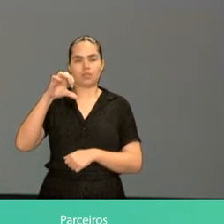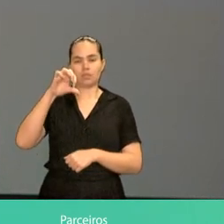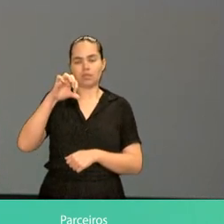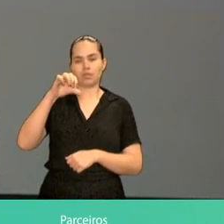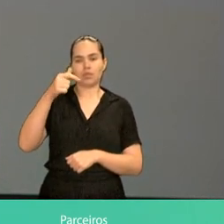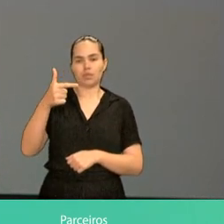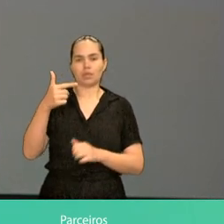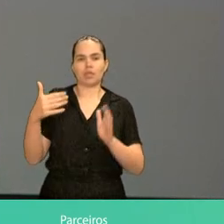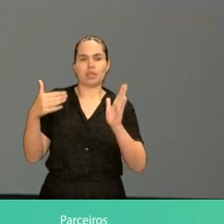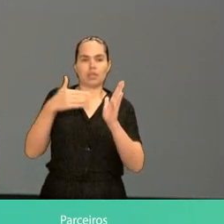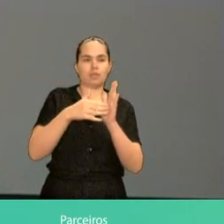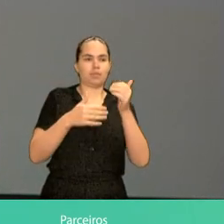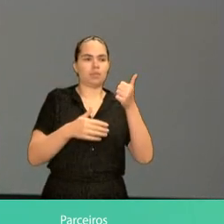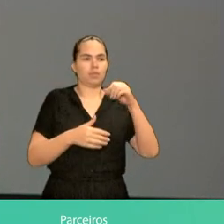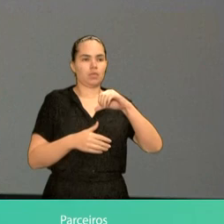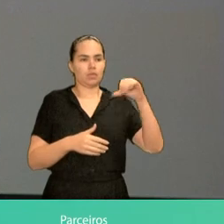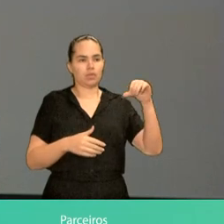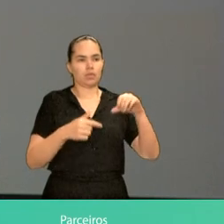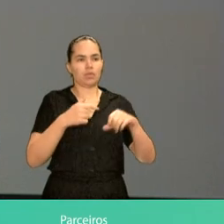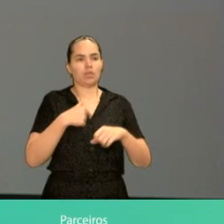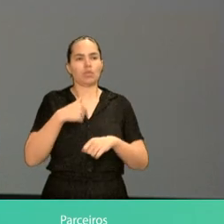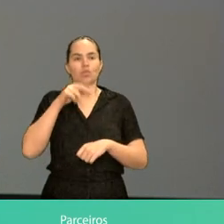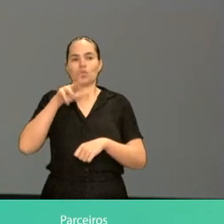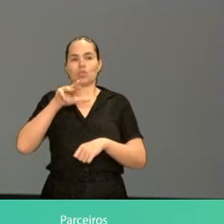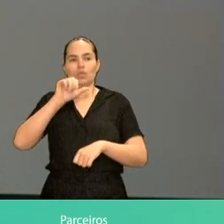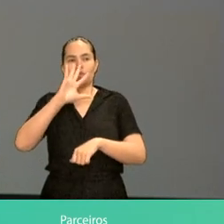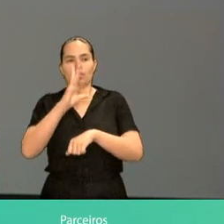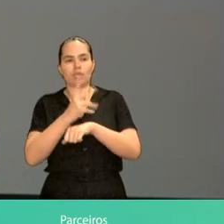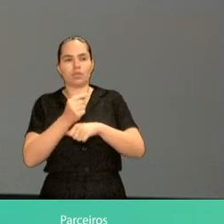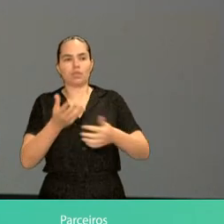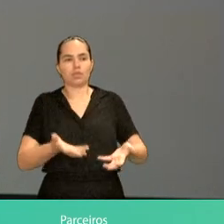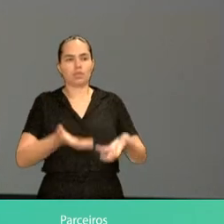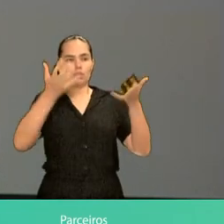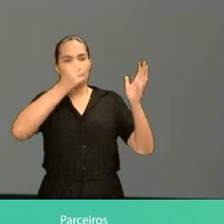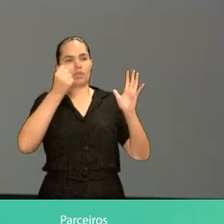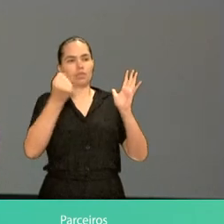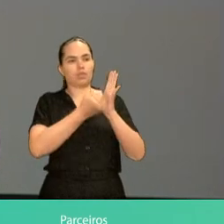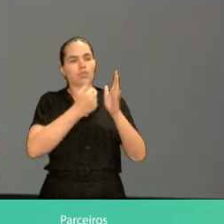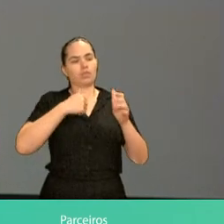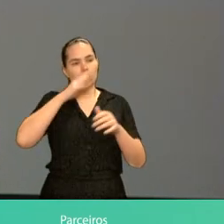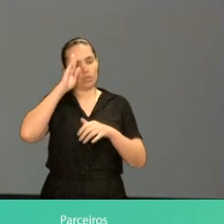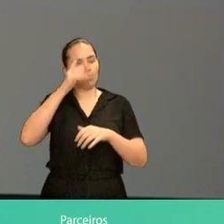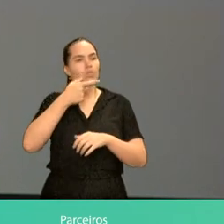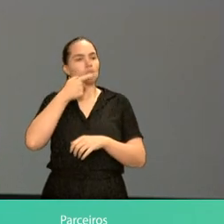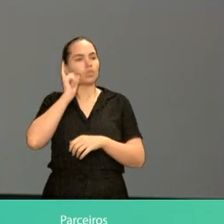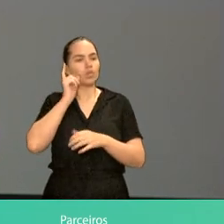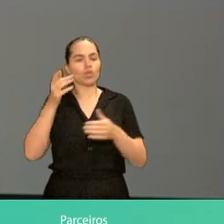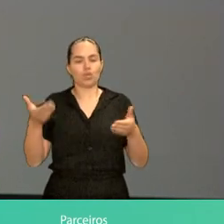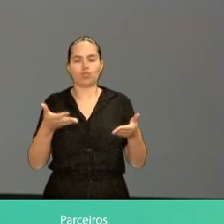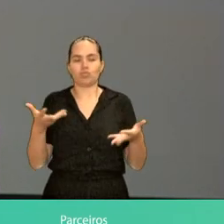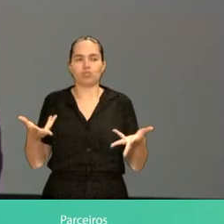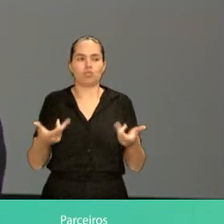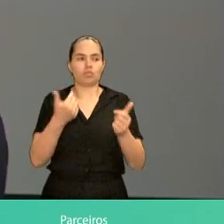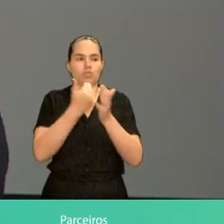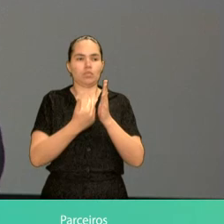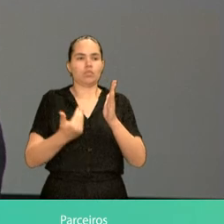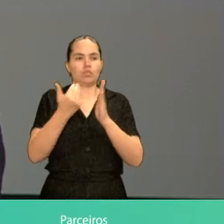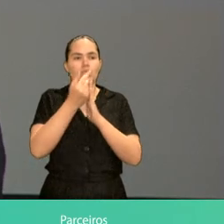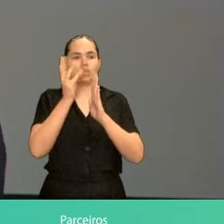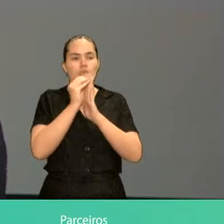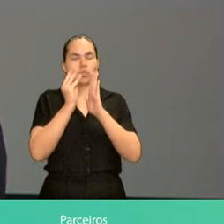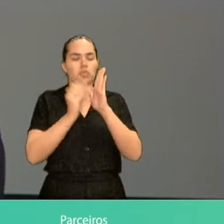I've never seen a so rich event like I've seen yesterday and